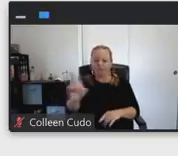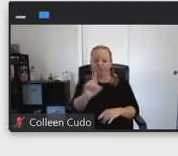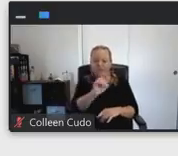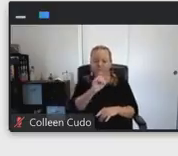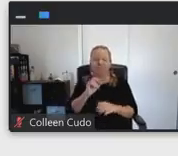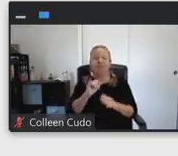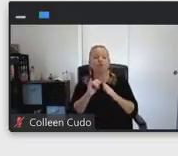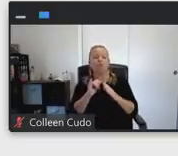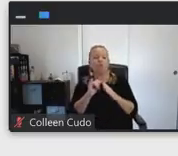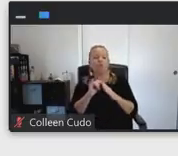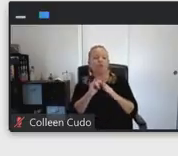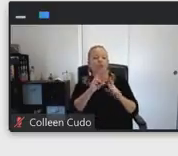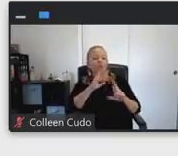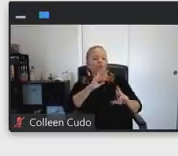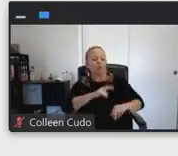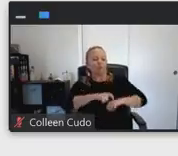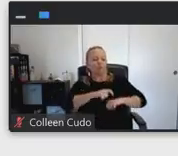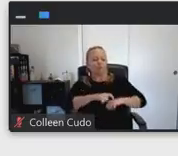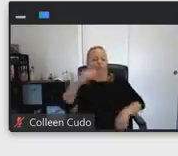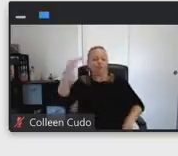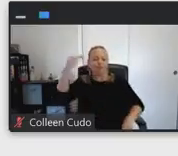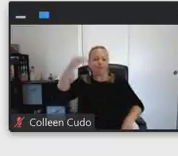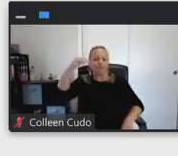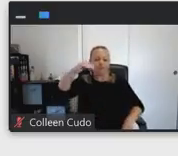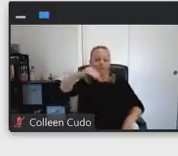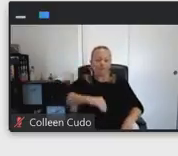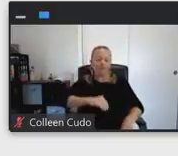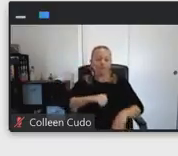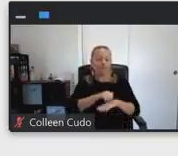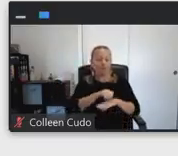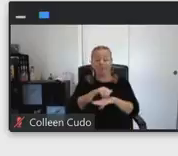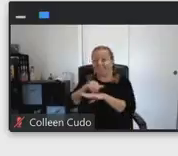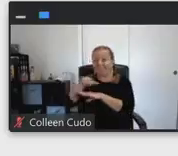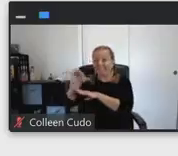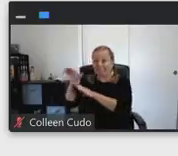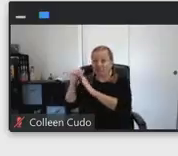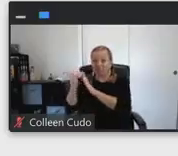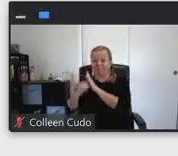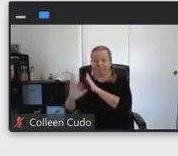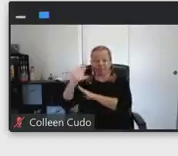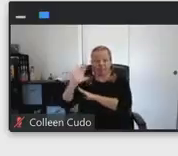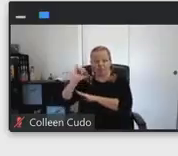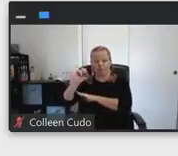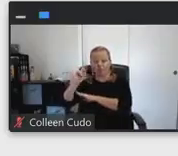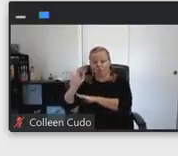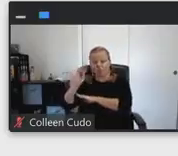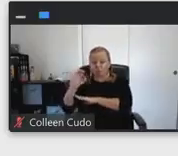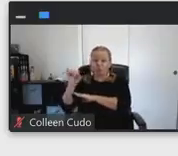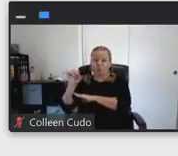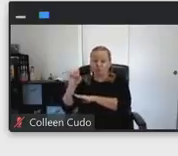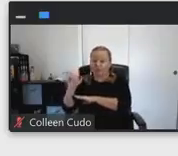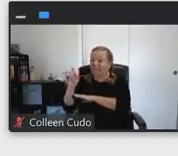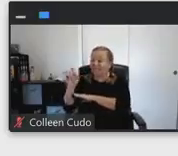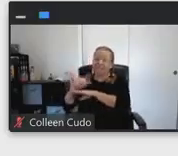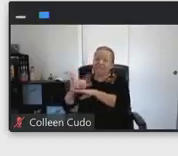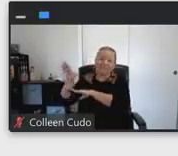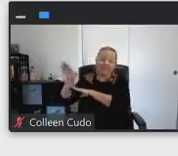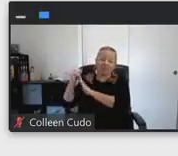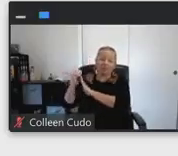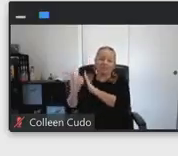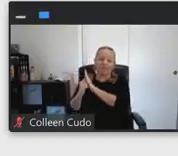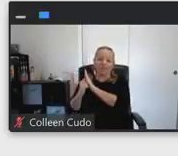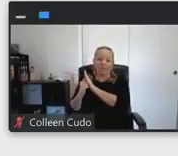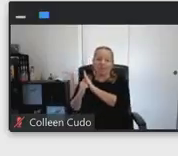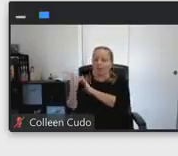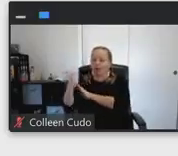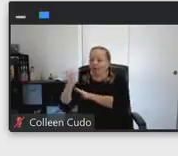time. So when we were sending cases to state in early June and part of July, the average days to reach a